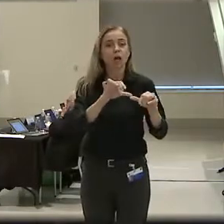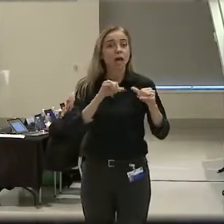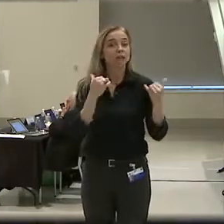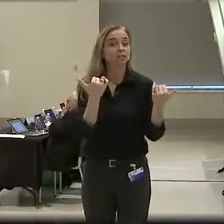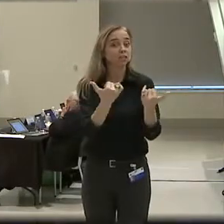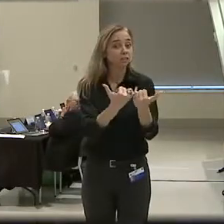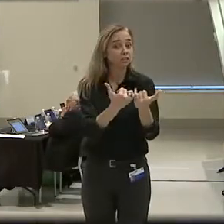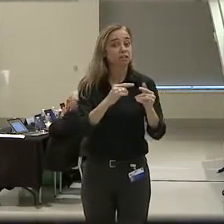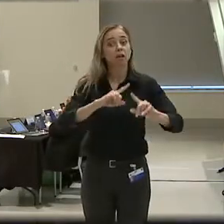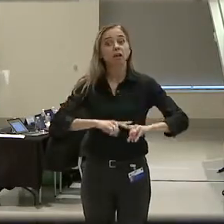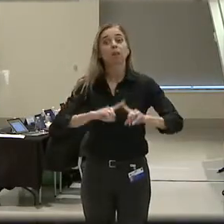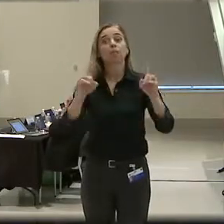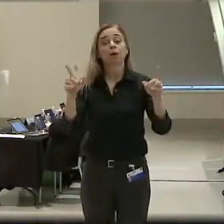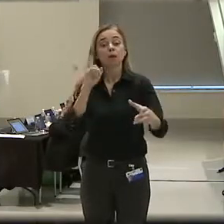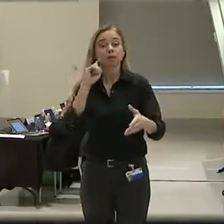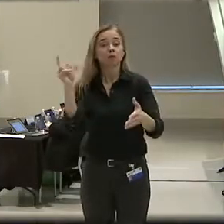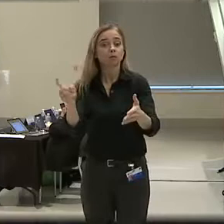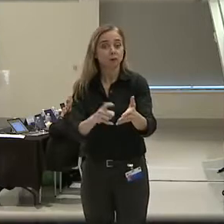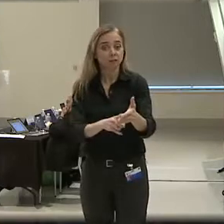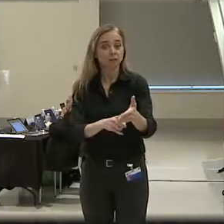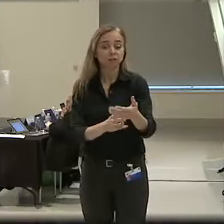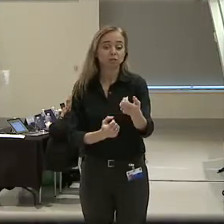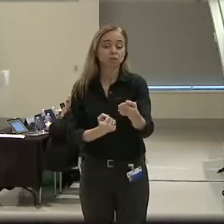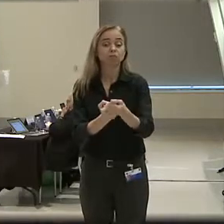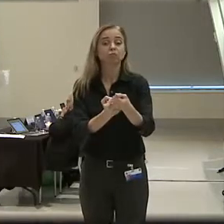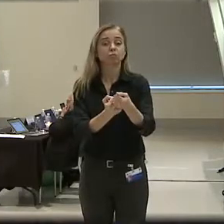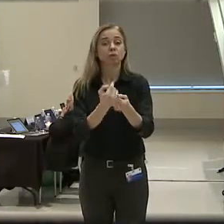I think the recognition of the